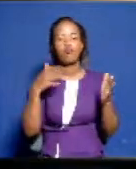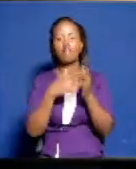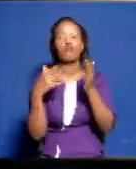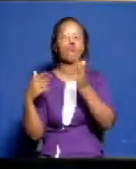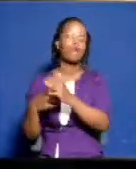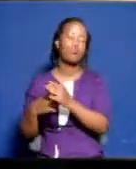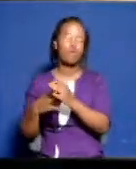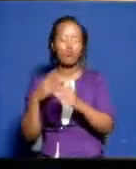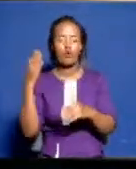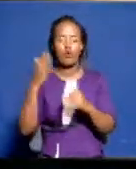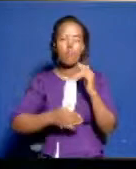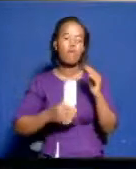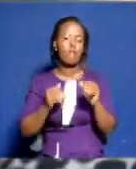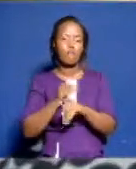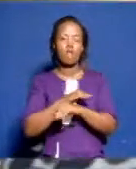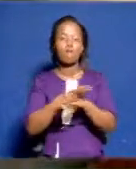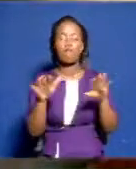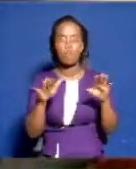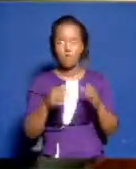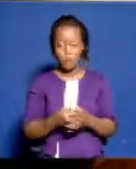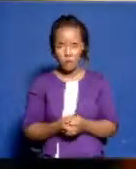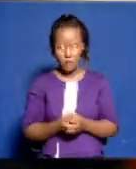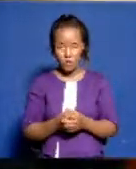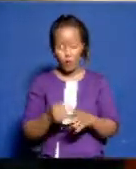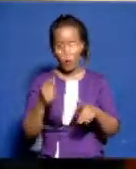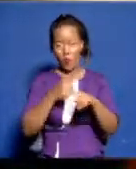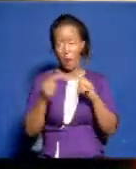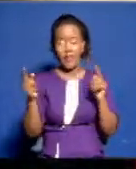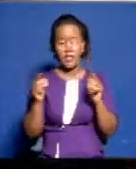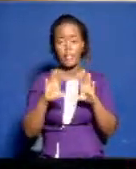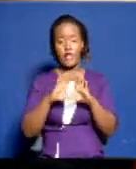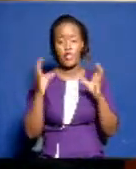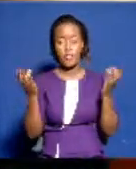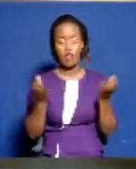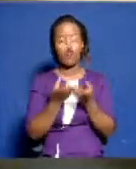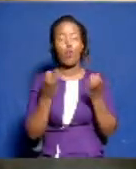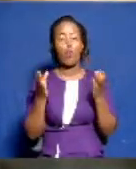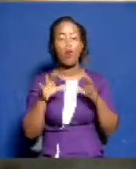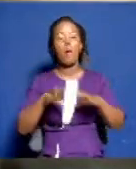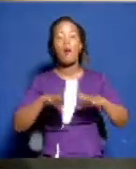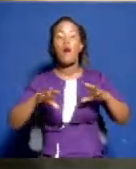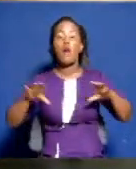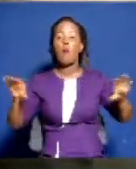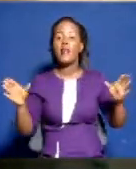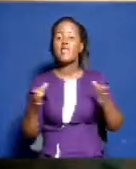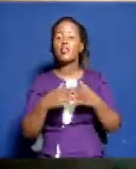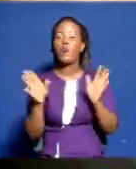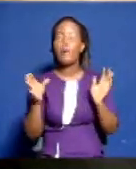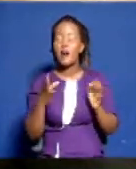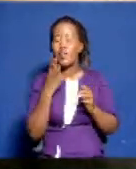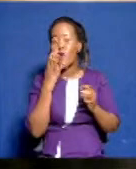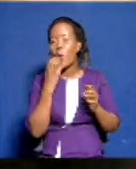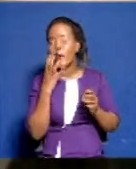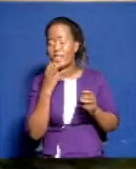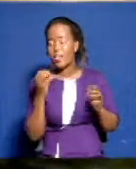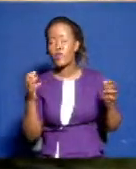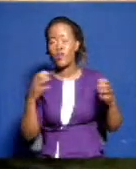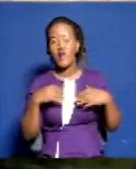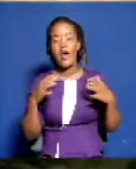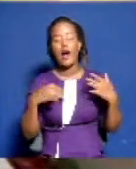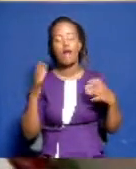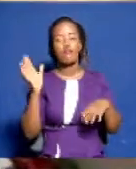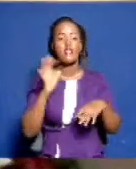the spread of the virus. But as global markets reopened, the horticultural industry rebounded. With the after effects